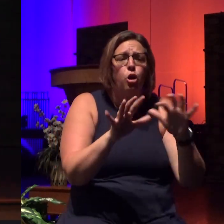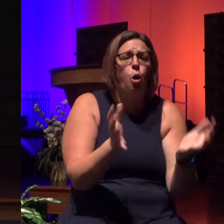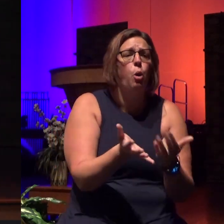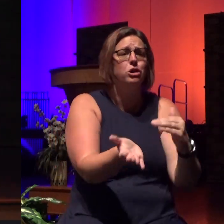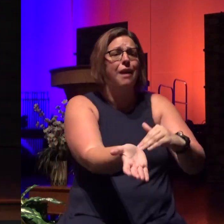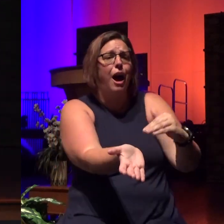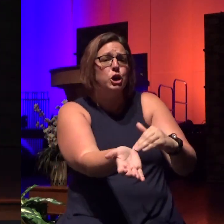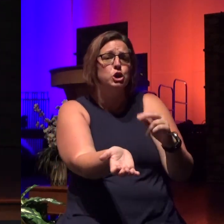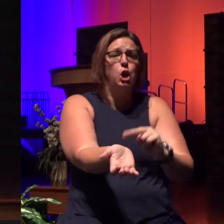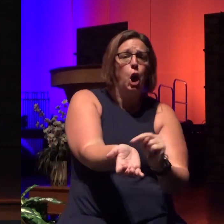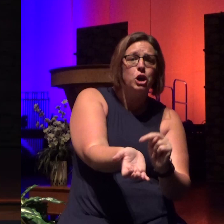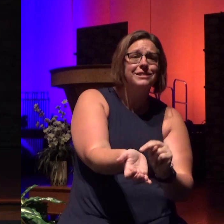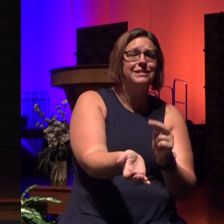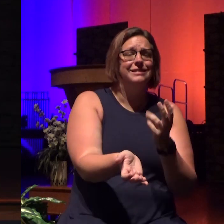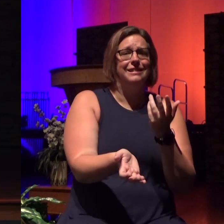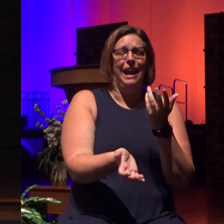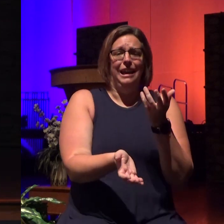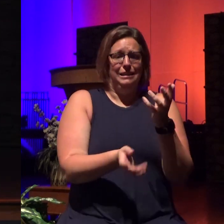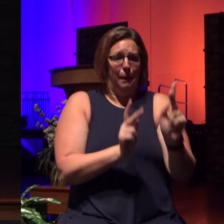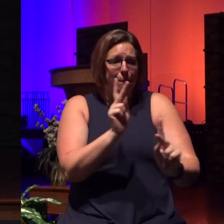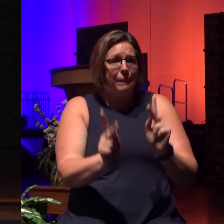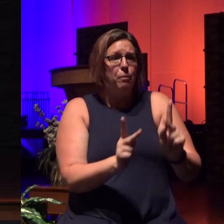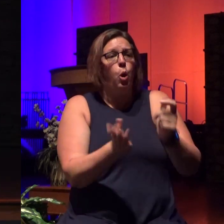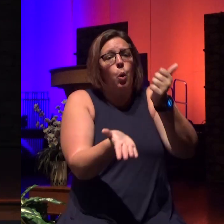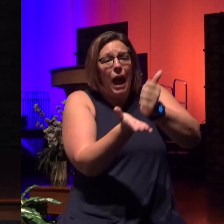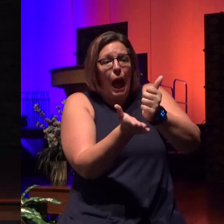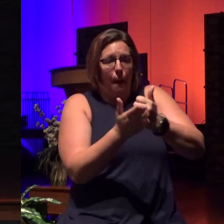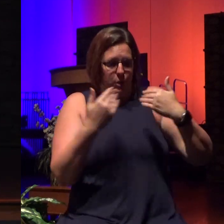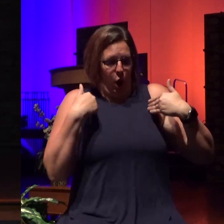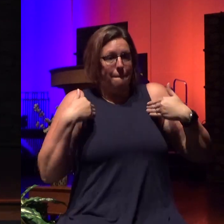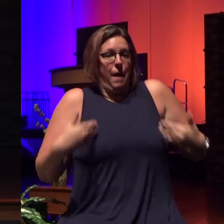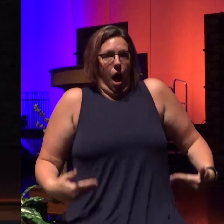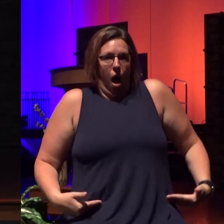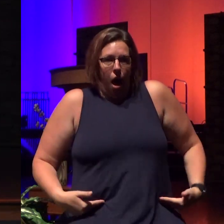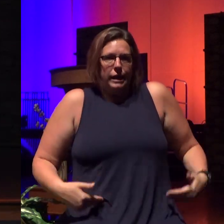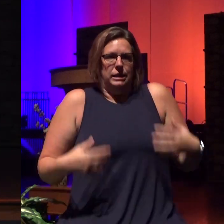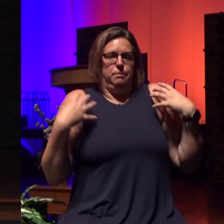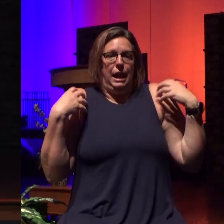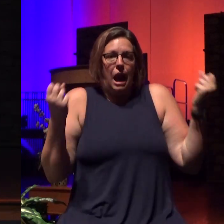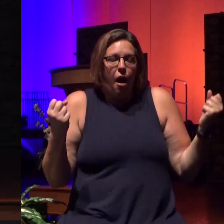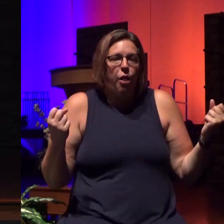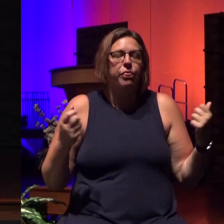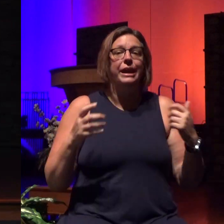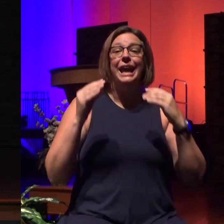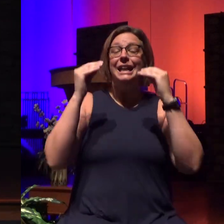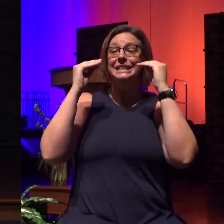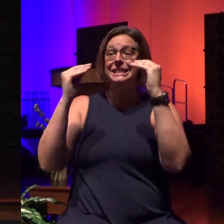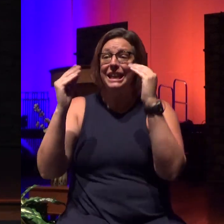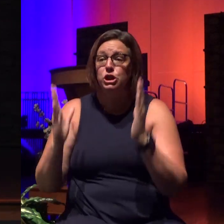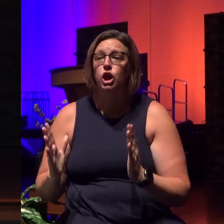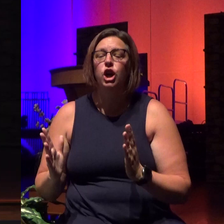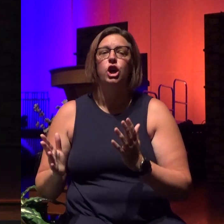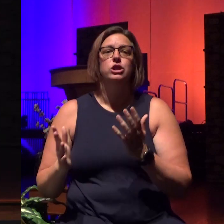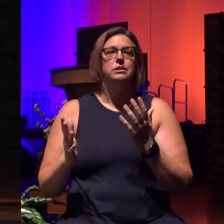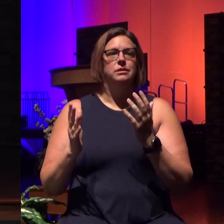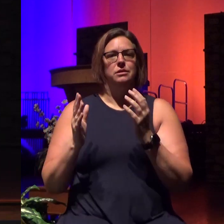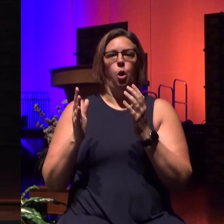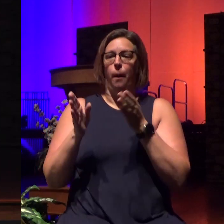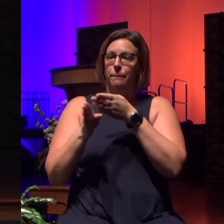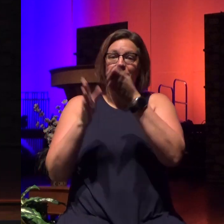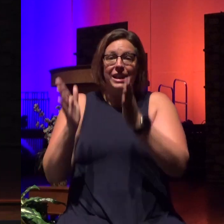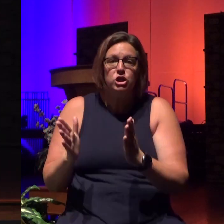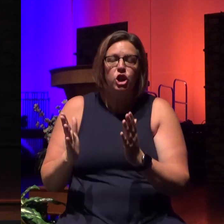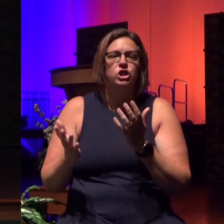doctors and nurses and people who help our bodies be more healthy and teachers and professors